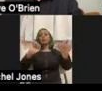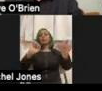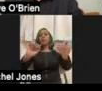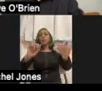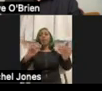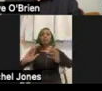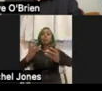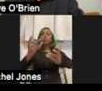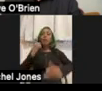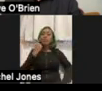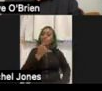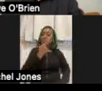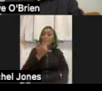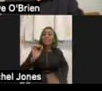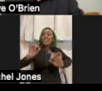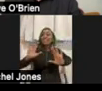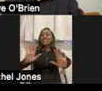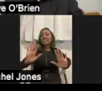providing evidence